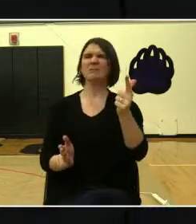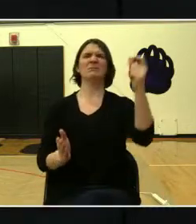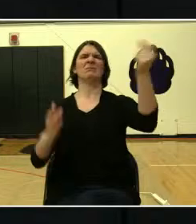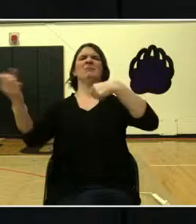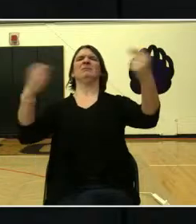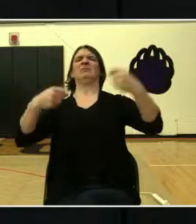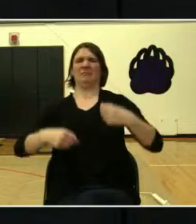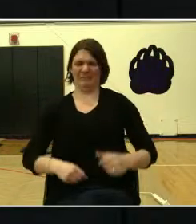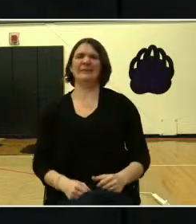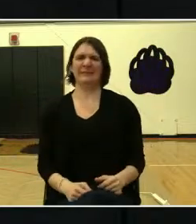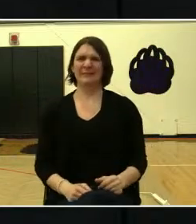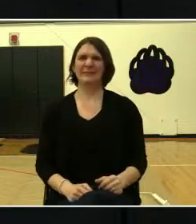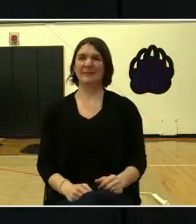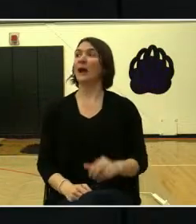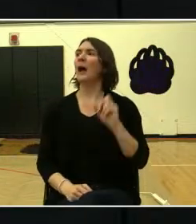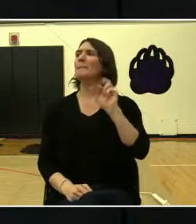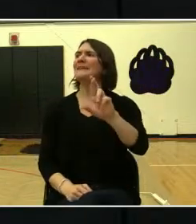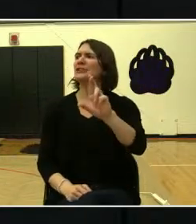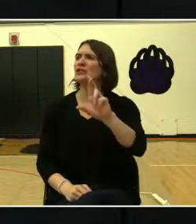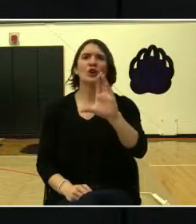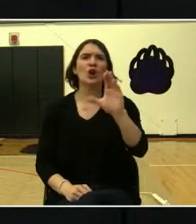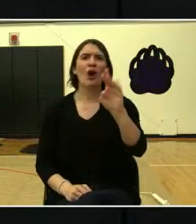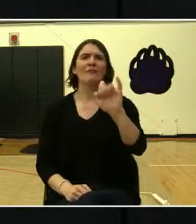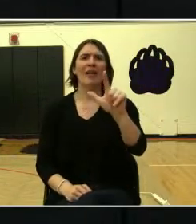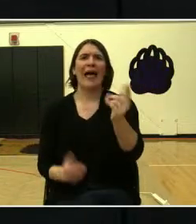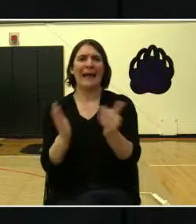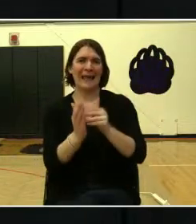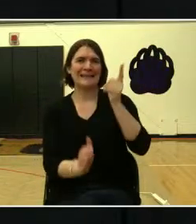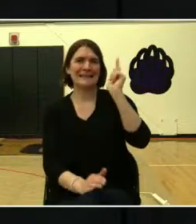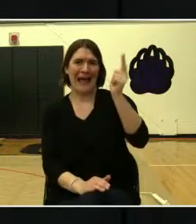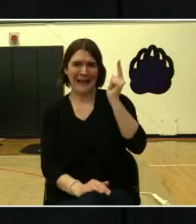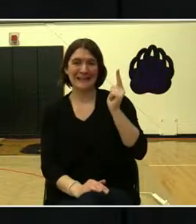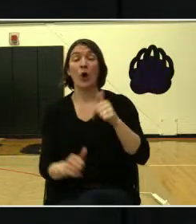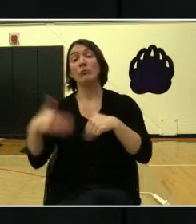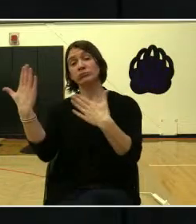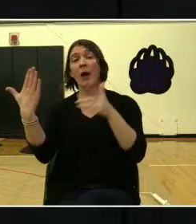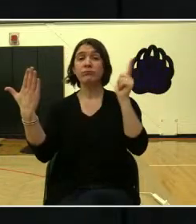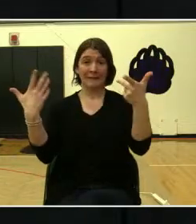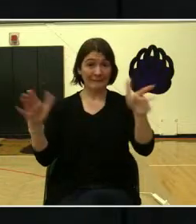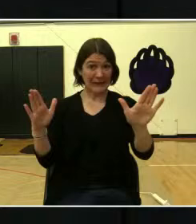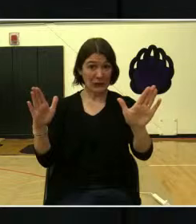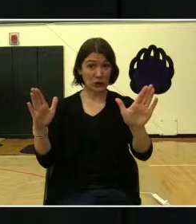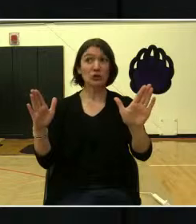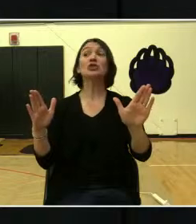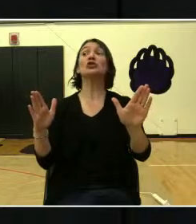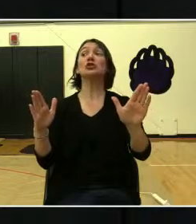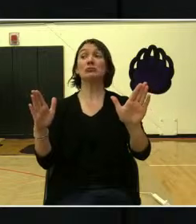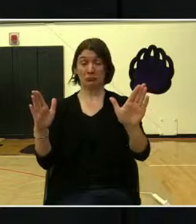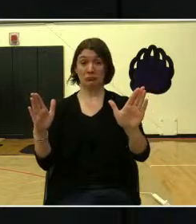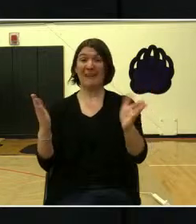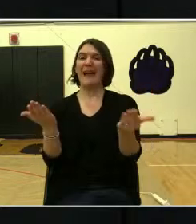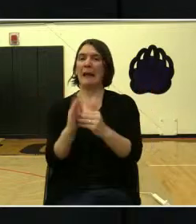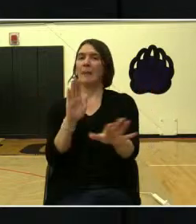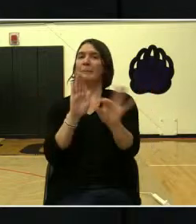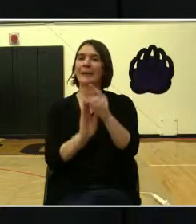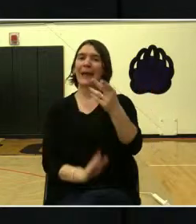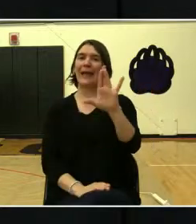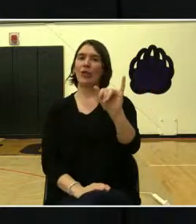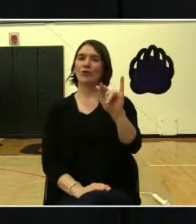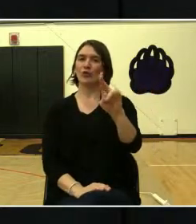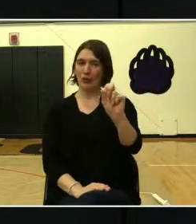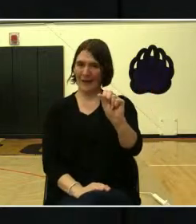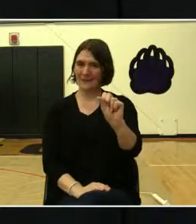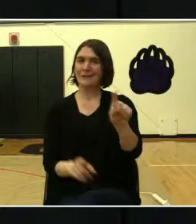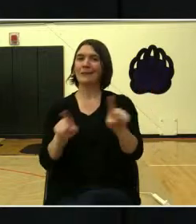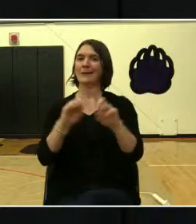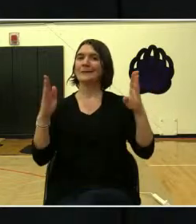second uh Mr uh Carville seconds it's been approved and seconded that the appointment of Hillary Francis